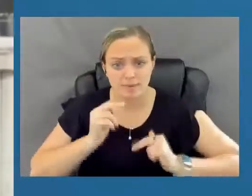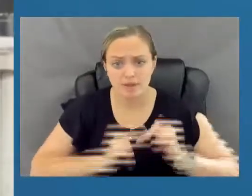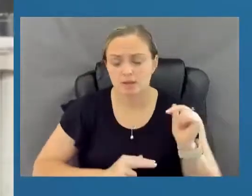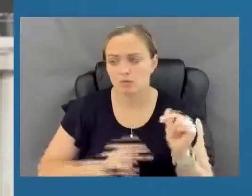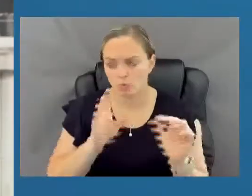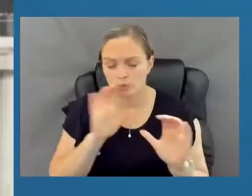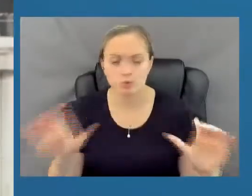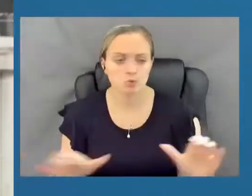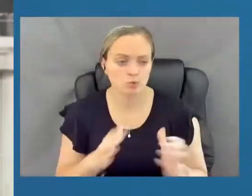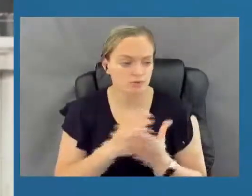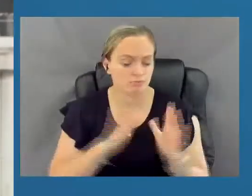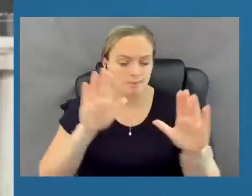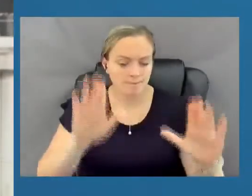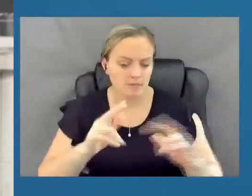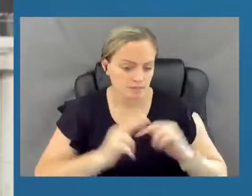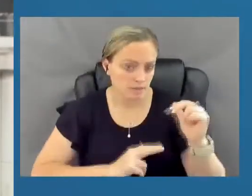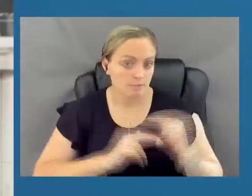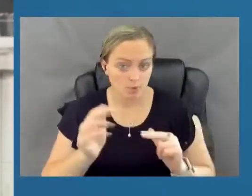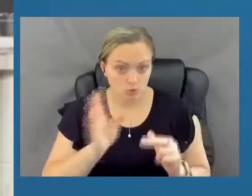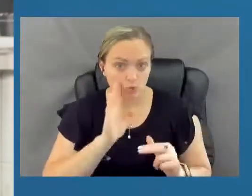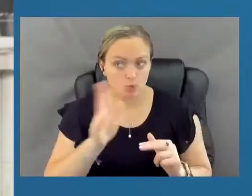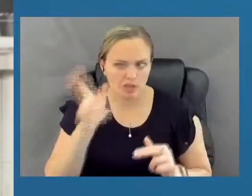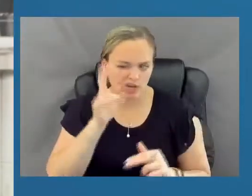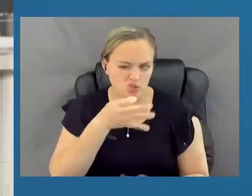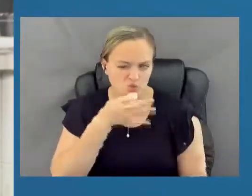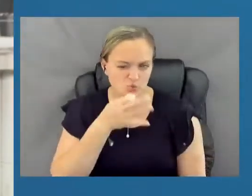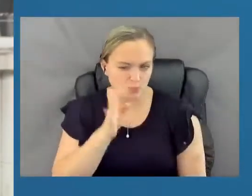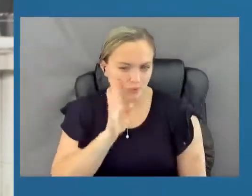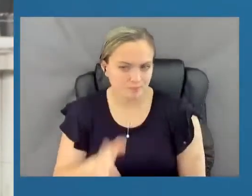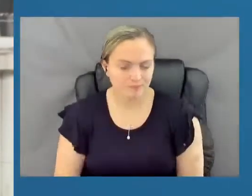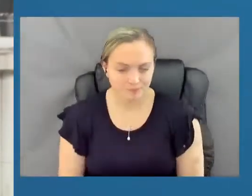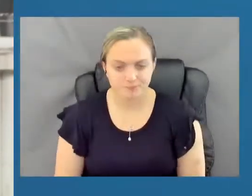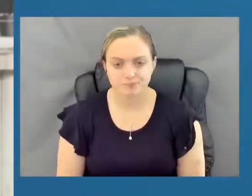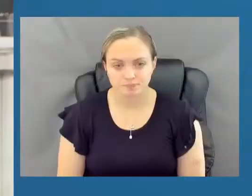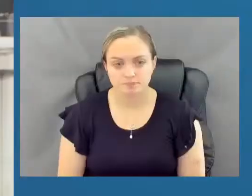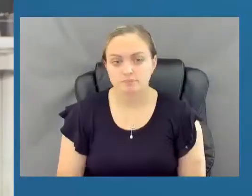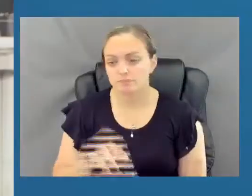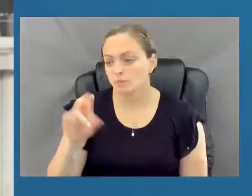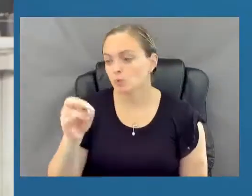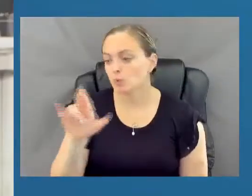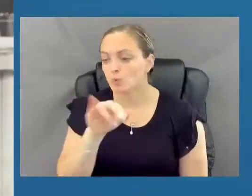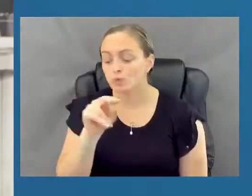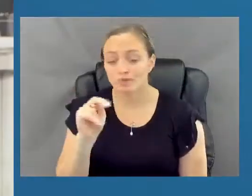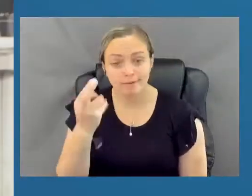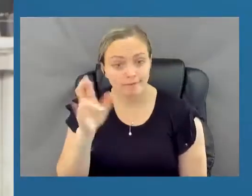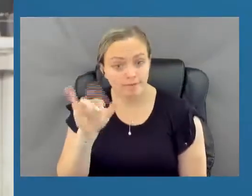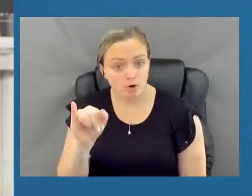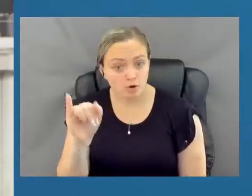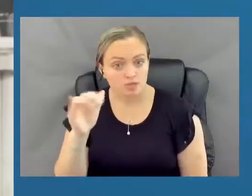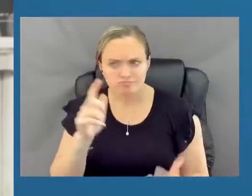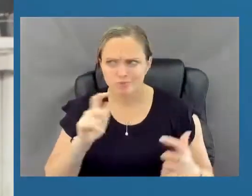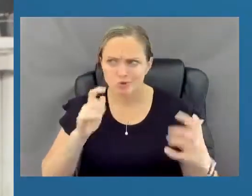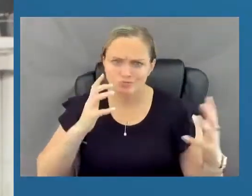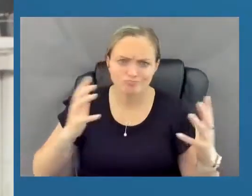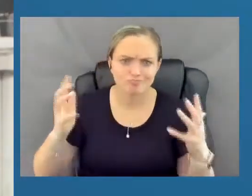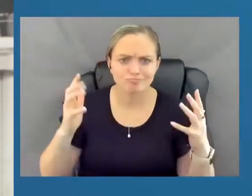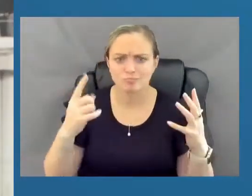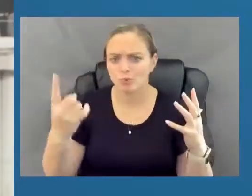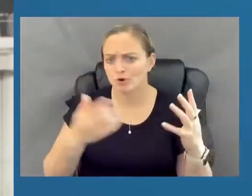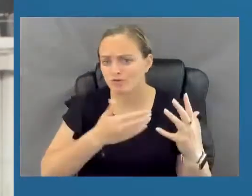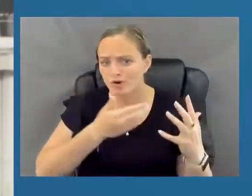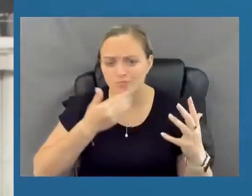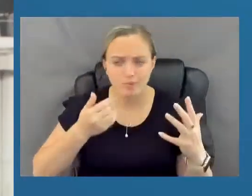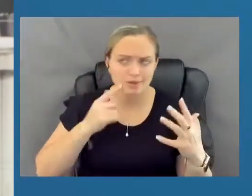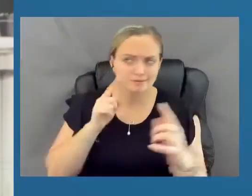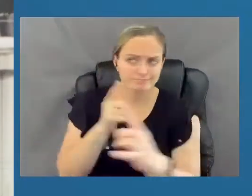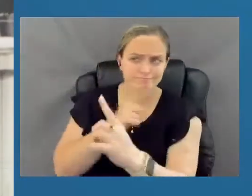some extraordinary building, Randy. We'll be hearing from Randy shortly as well. Doreen Harris, let's give her a huge round of applause. One of our great visionaries, a